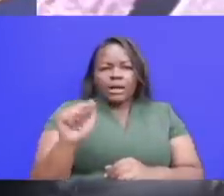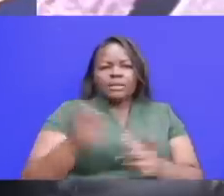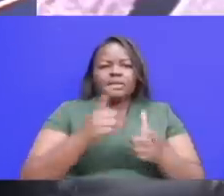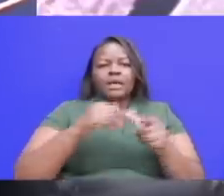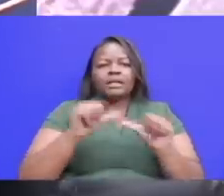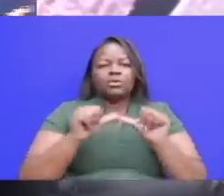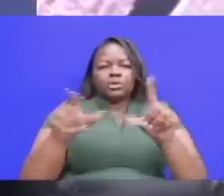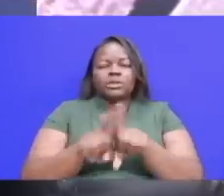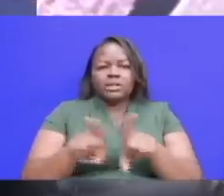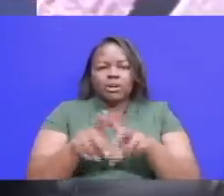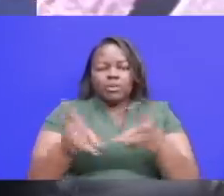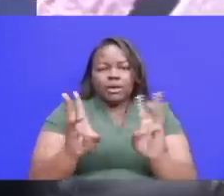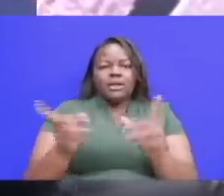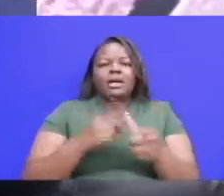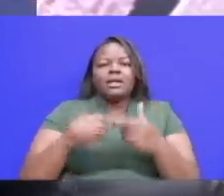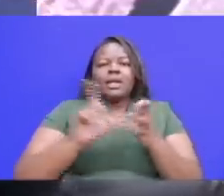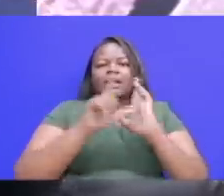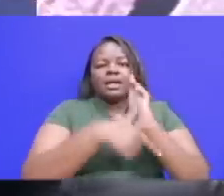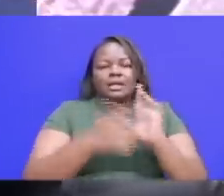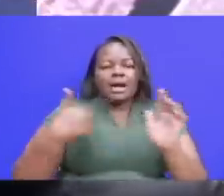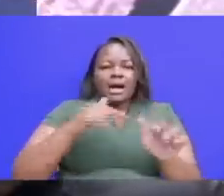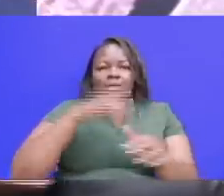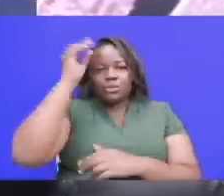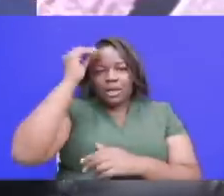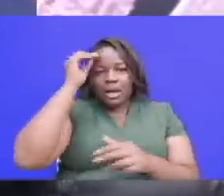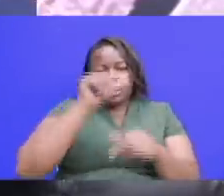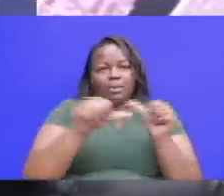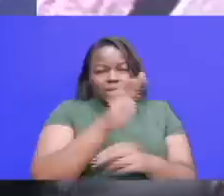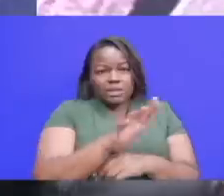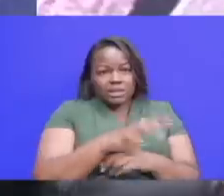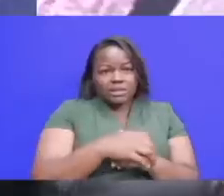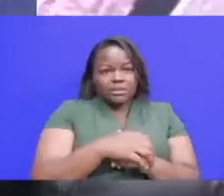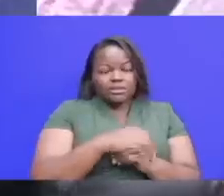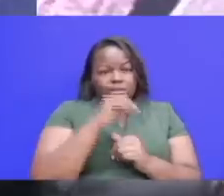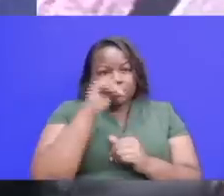continues, and later on we learn about that.